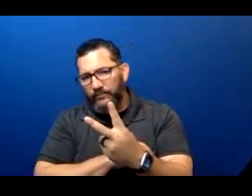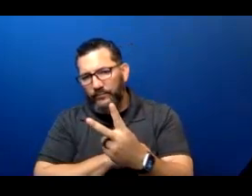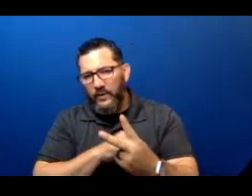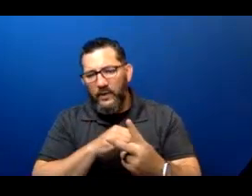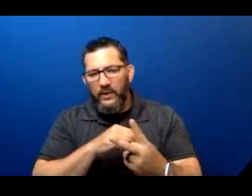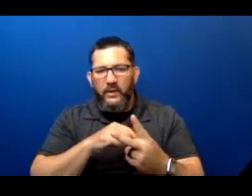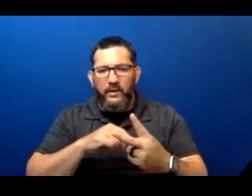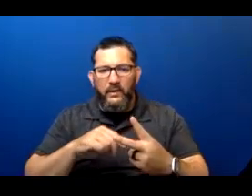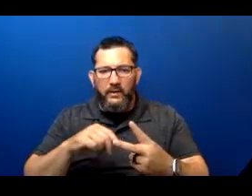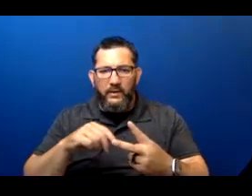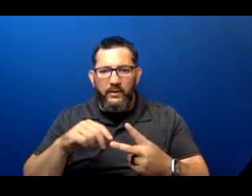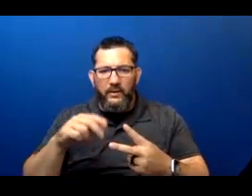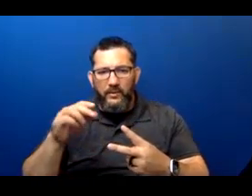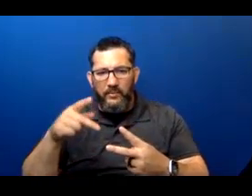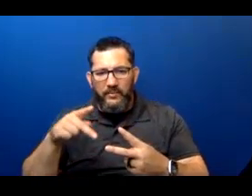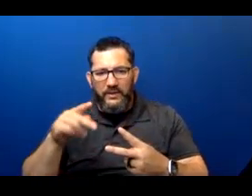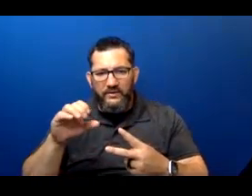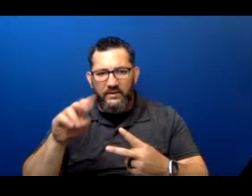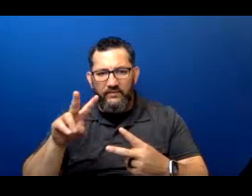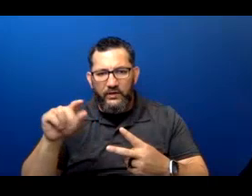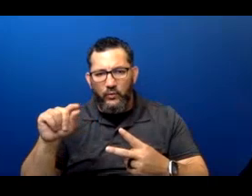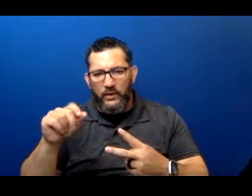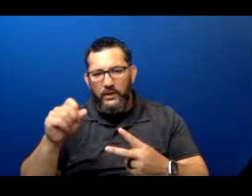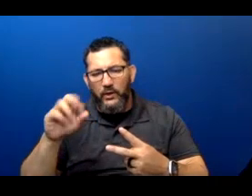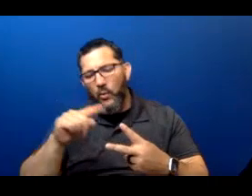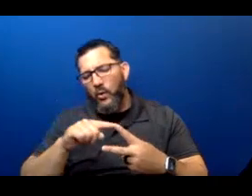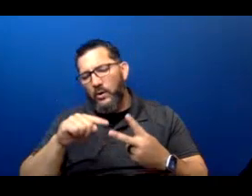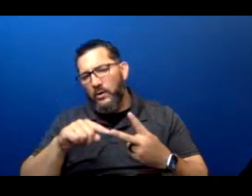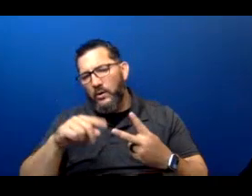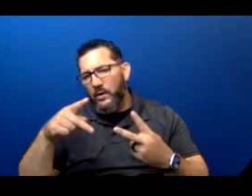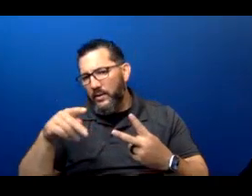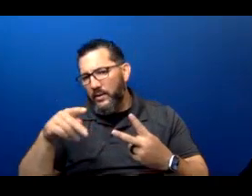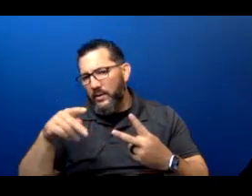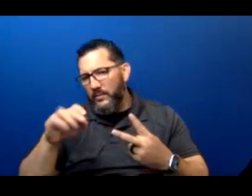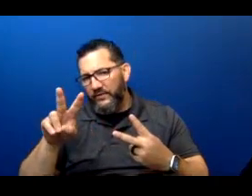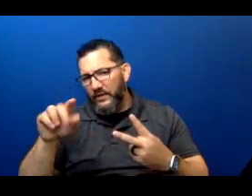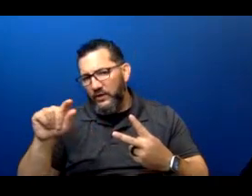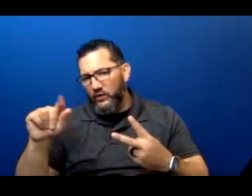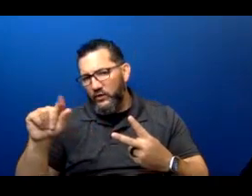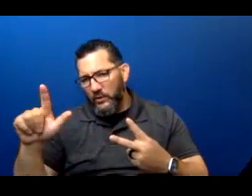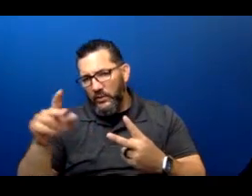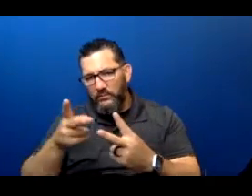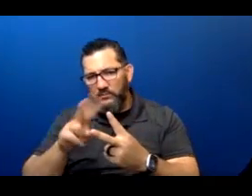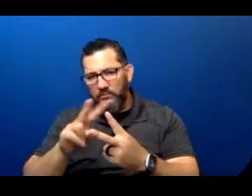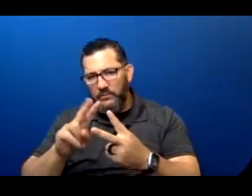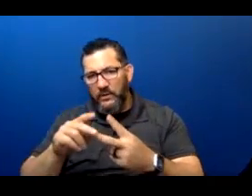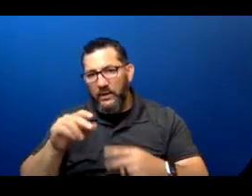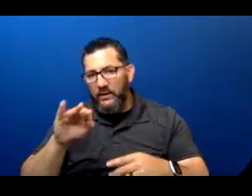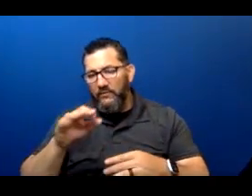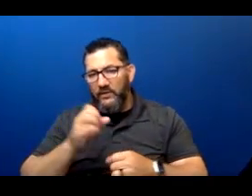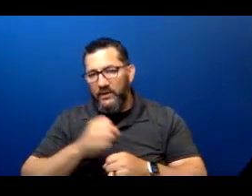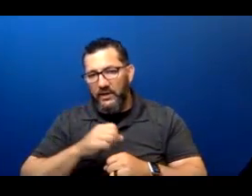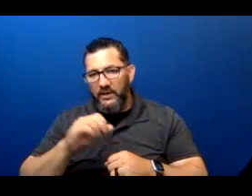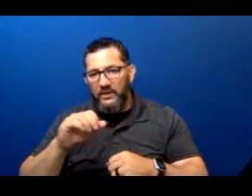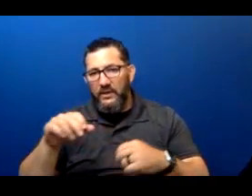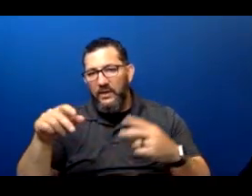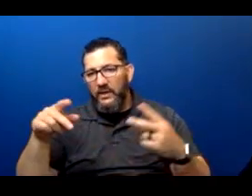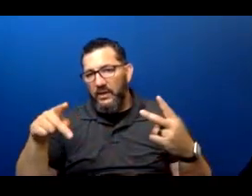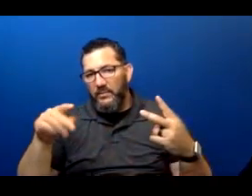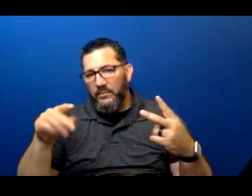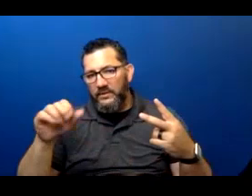is called PCV20 or PCV21. And then if you get the PCV15, a